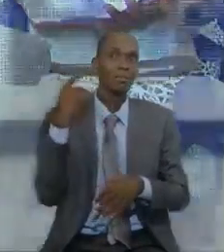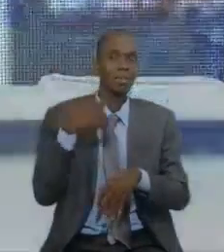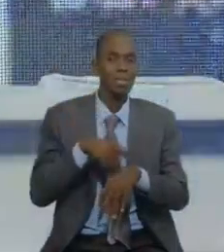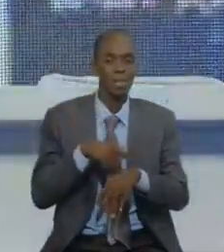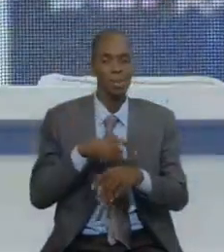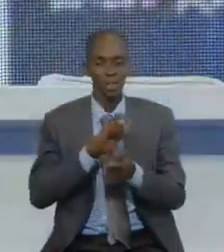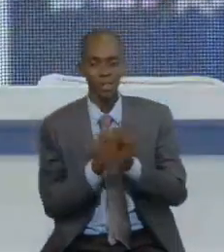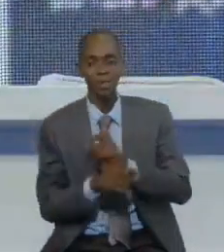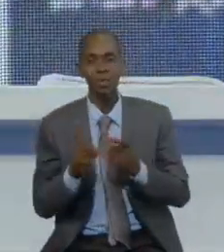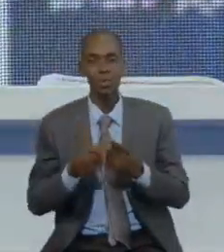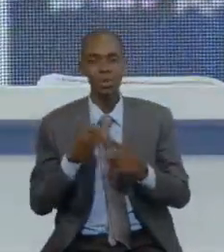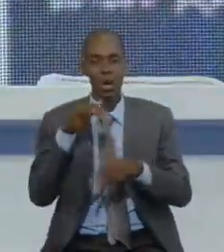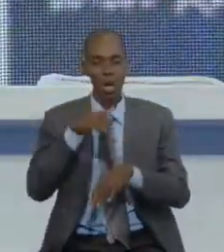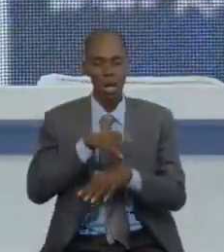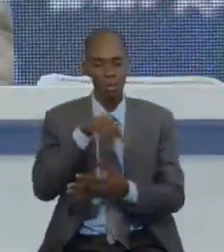time.